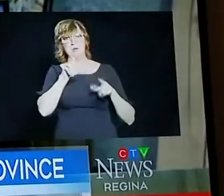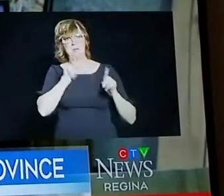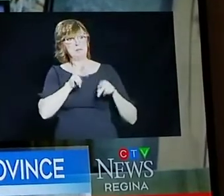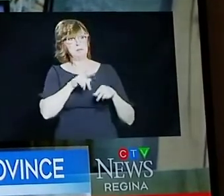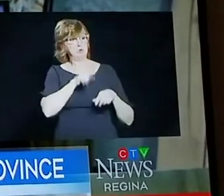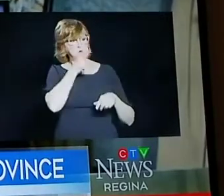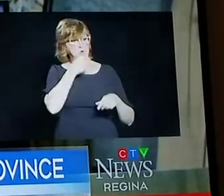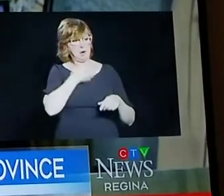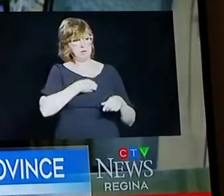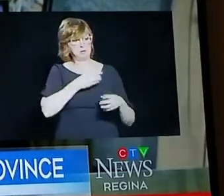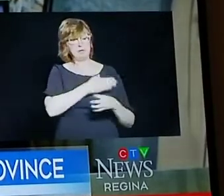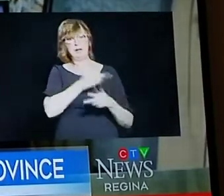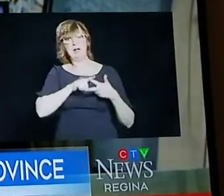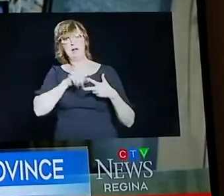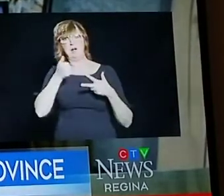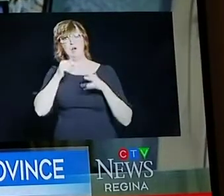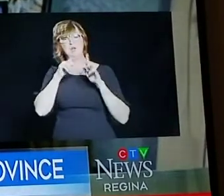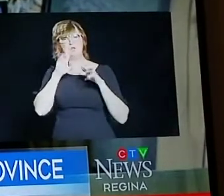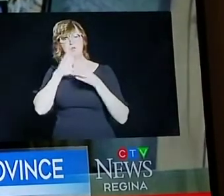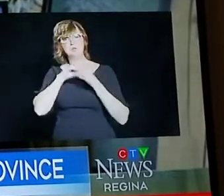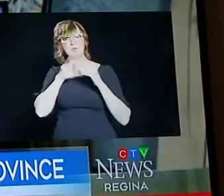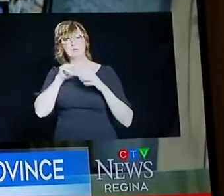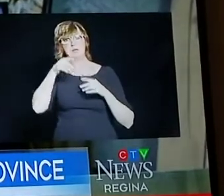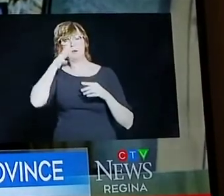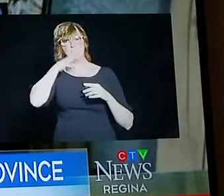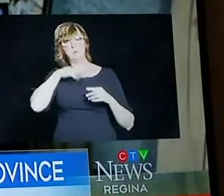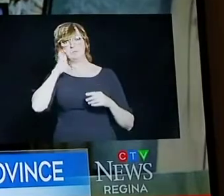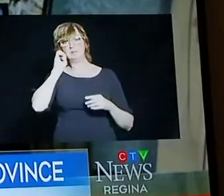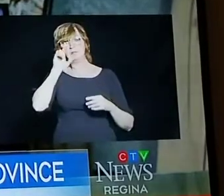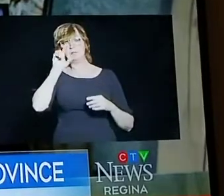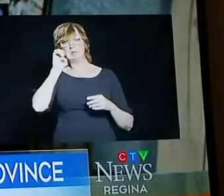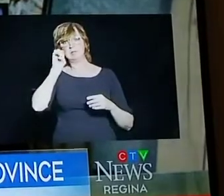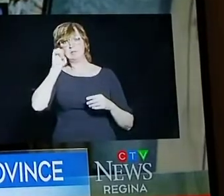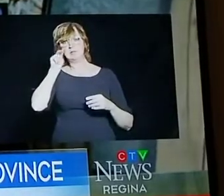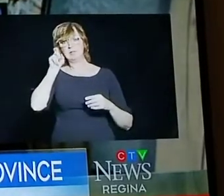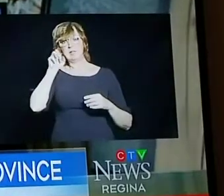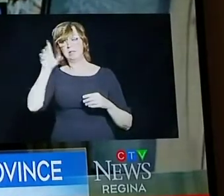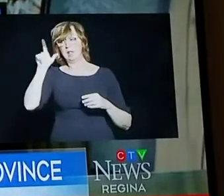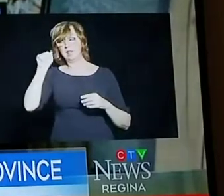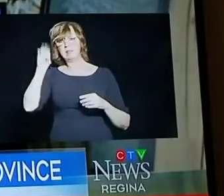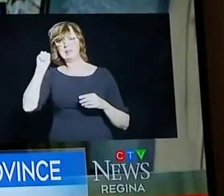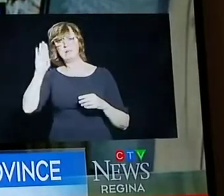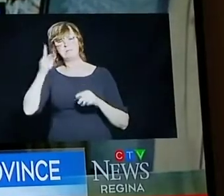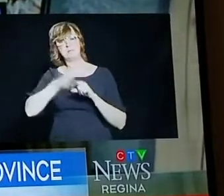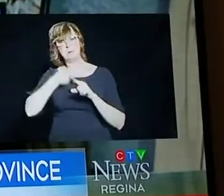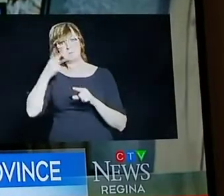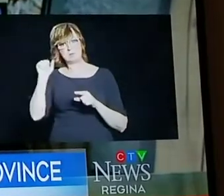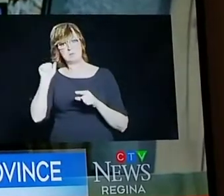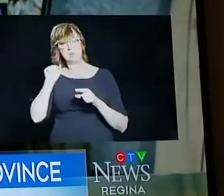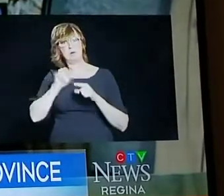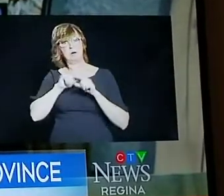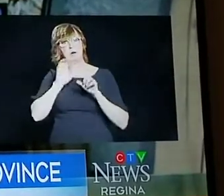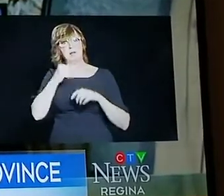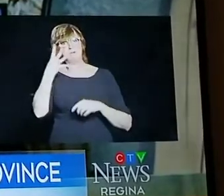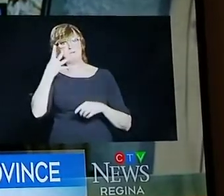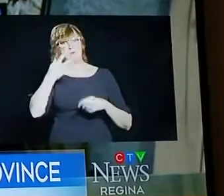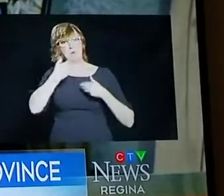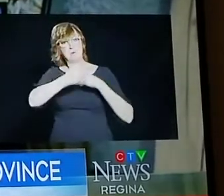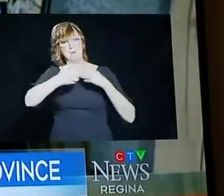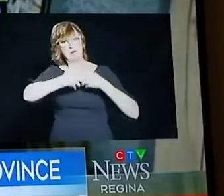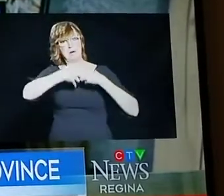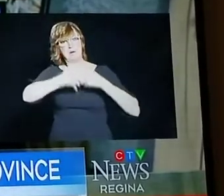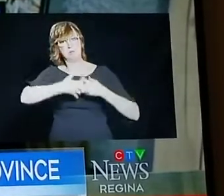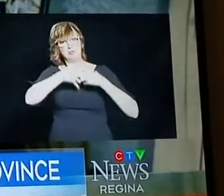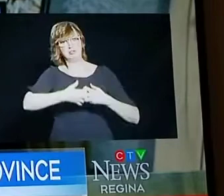makers. Eleanor's been baking 50 to 60 loaves of bread a week for the Community Cares kitchen. The kitchen has been providing meals